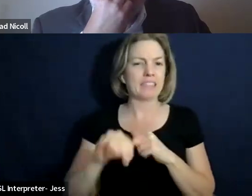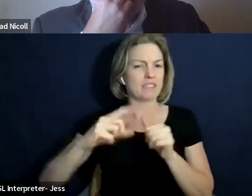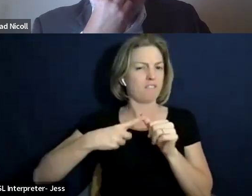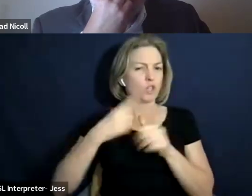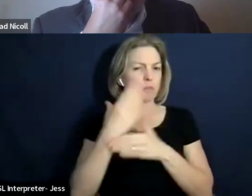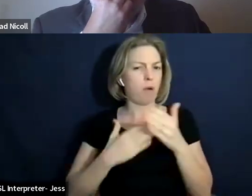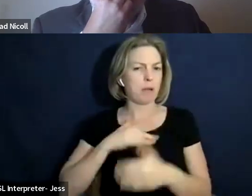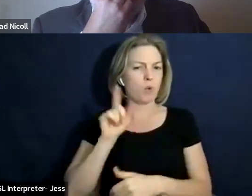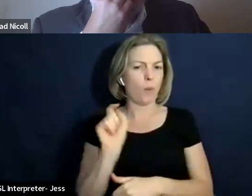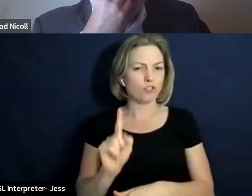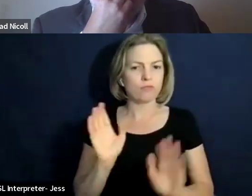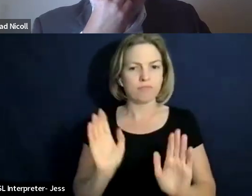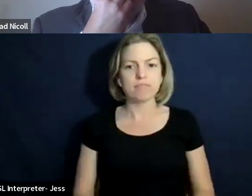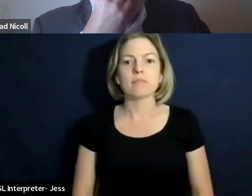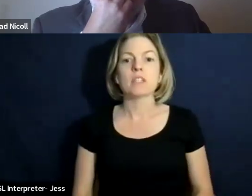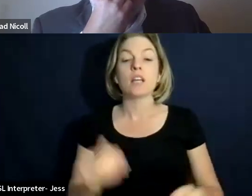part.